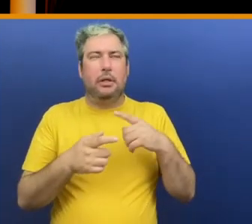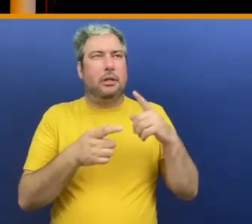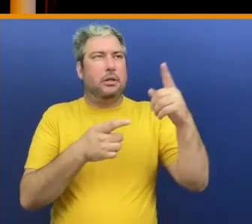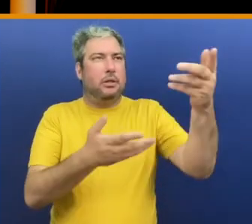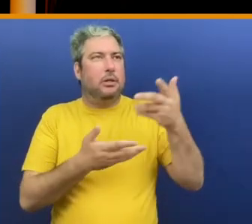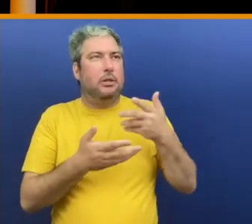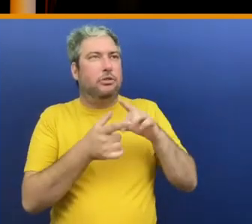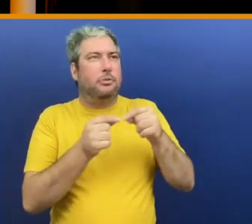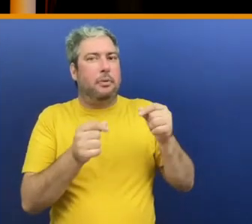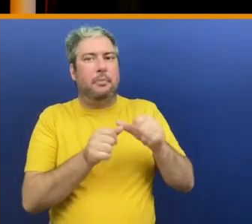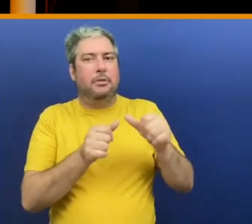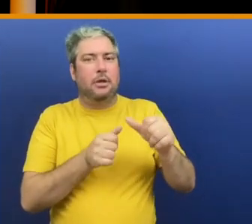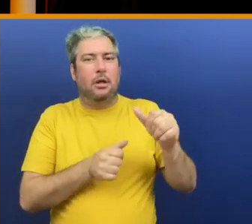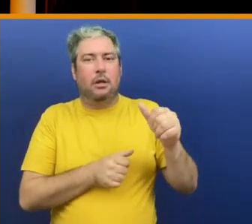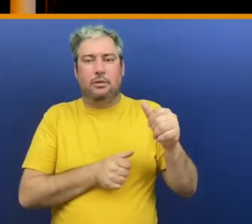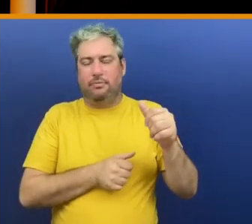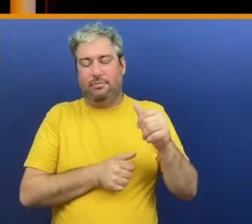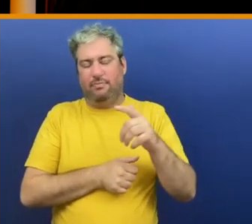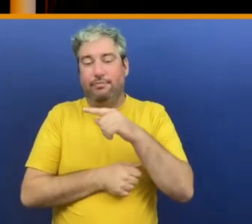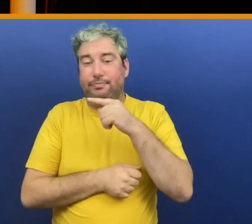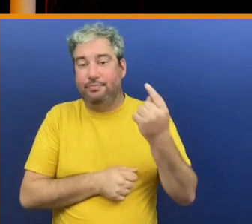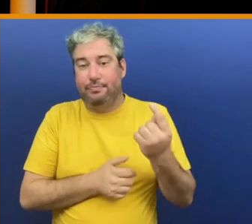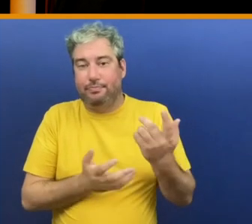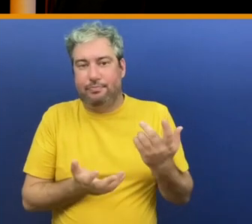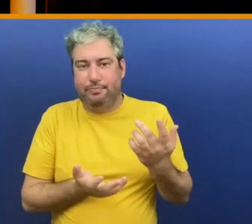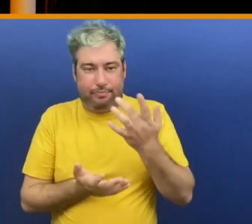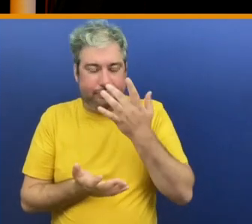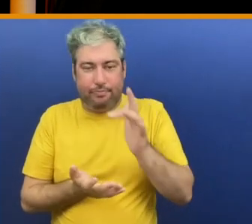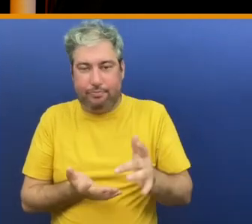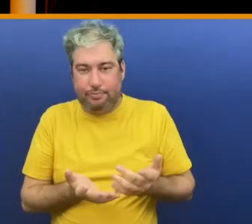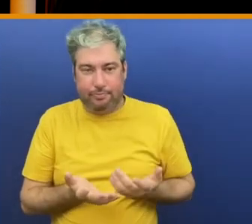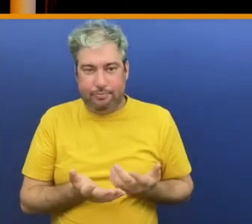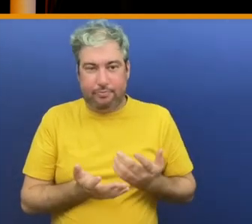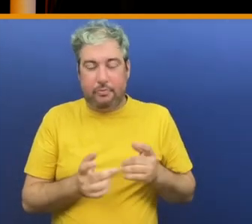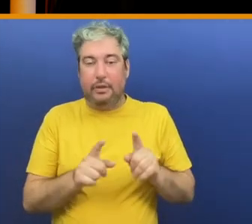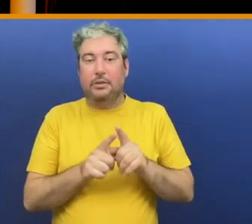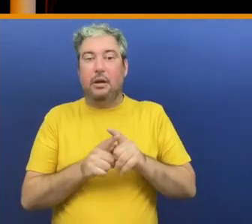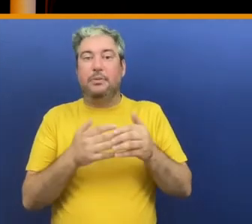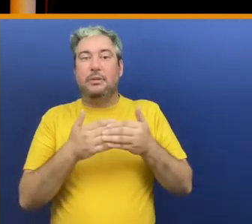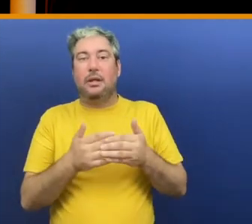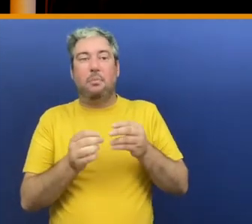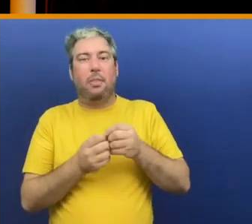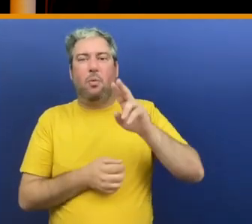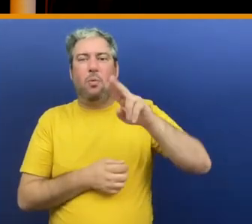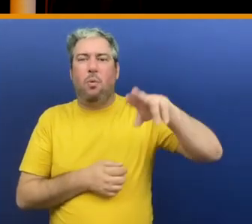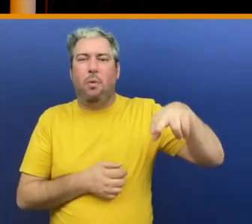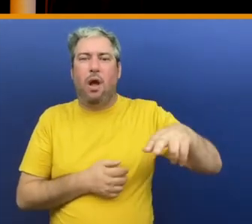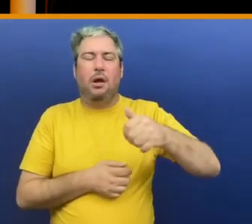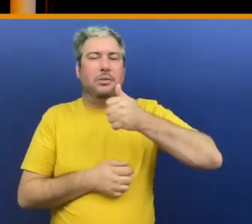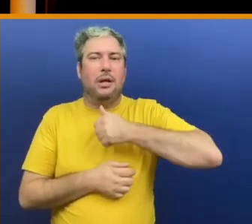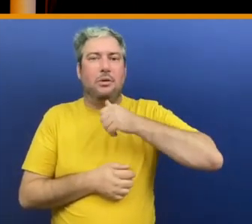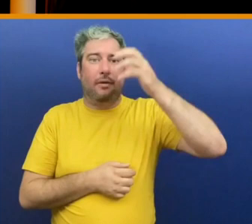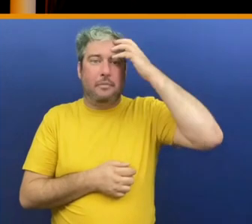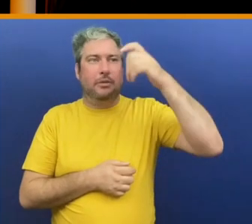thing with the deal on Norway and Iceland, where the government was saying it was a better deal. The Prime Minister and the main